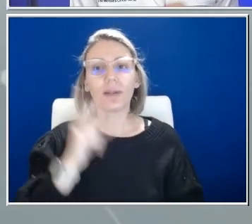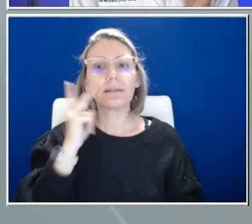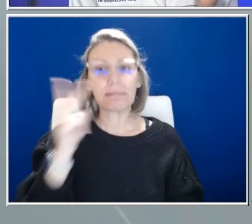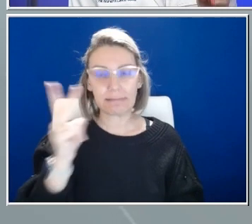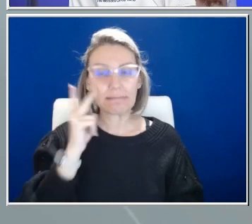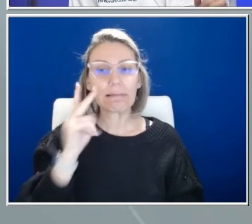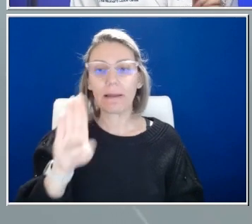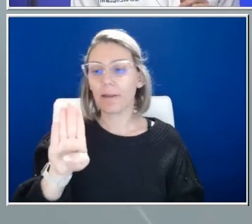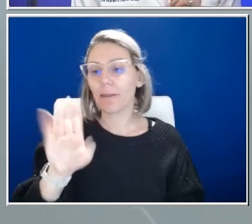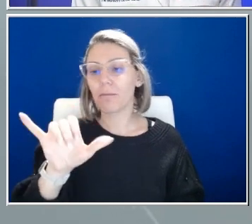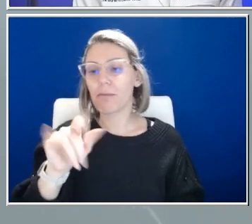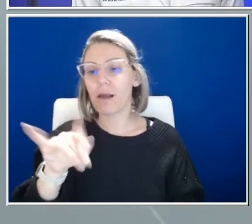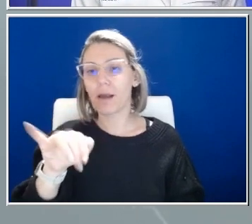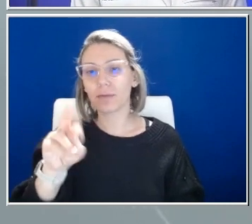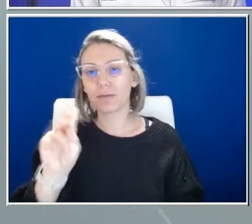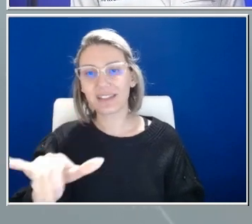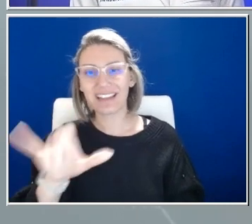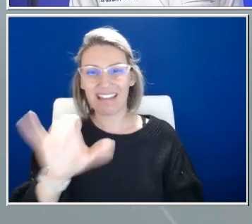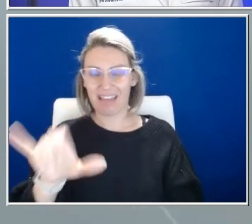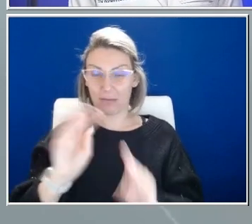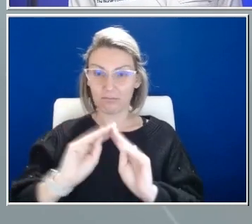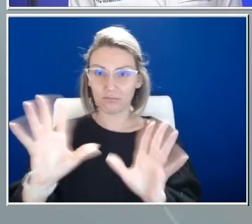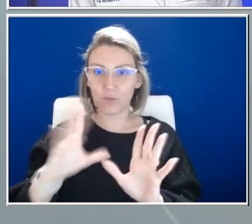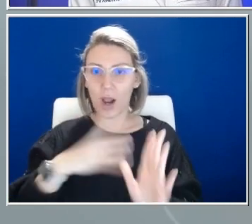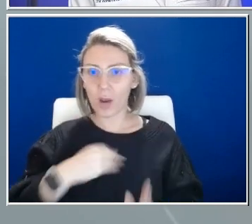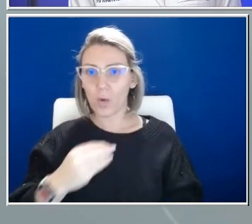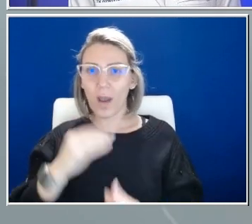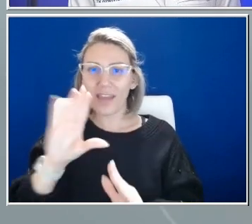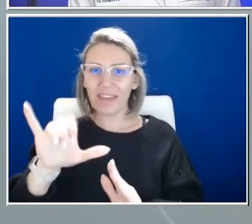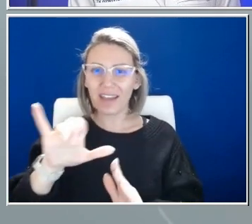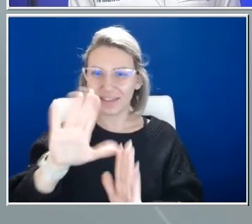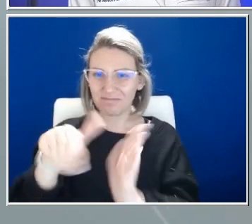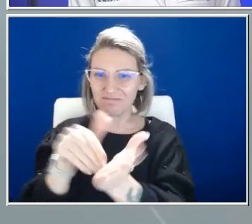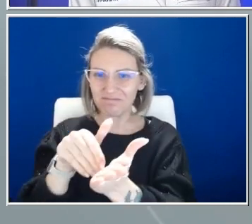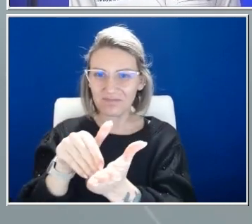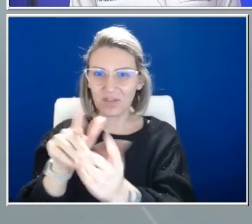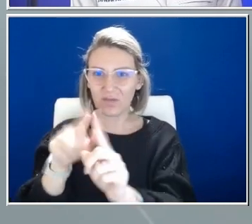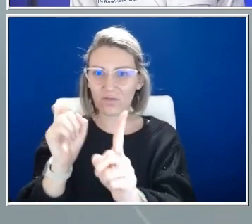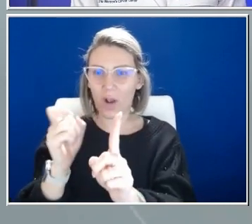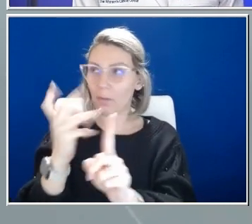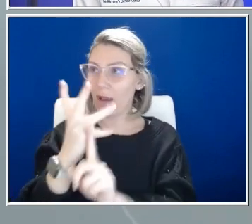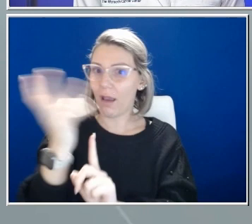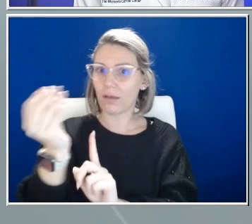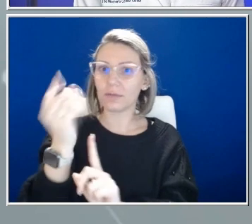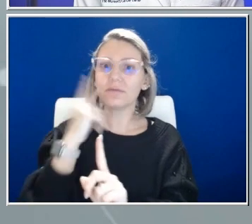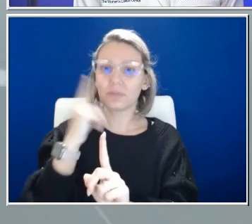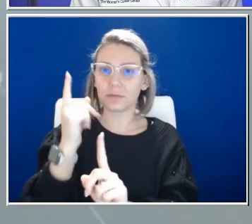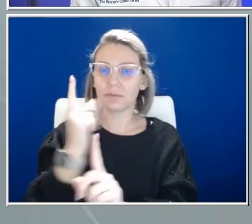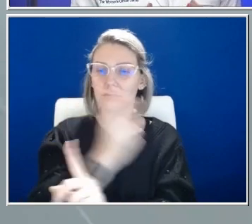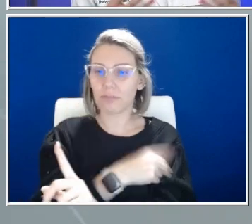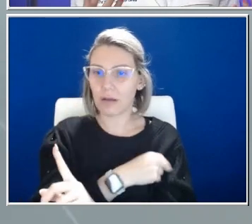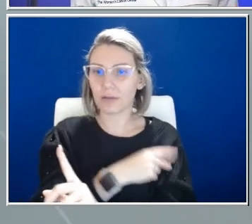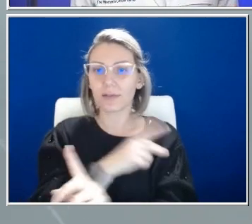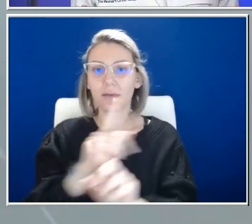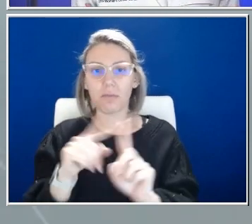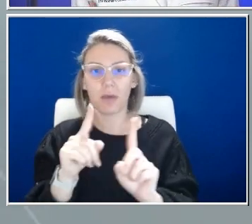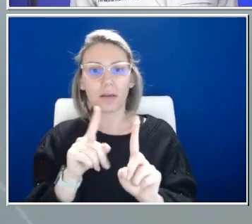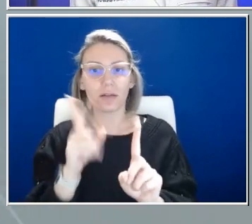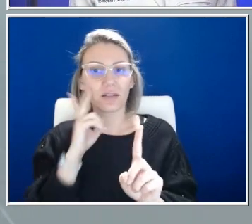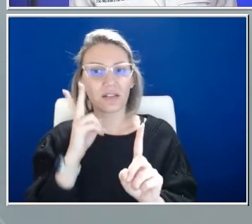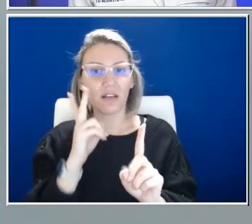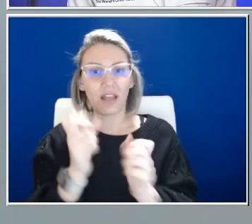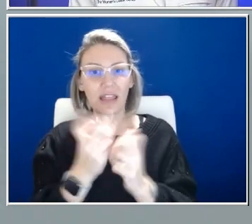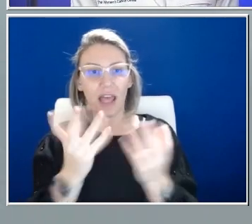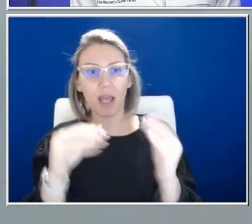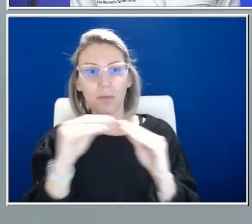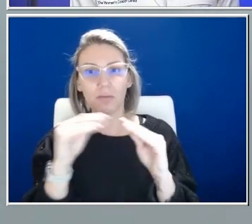that prominent white in the middle is the biopsy clip that she had from the outside institution. But we saw a lot more asymmetry